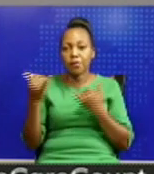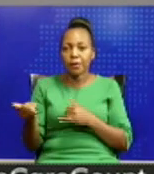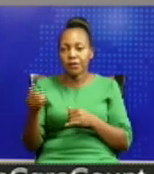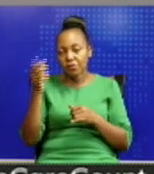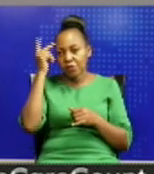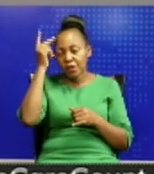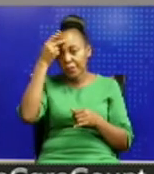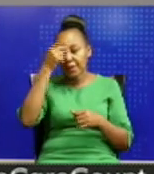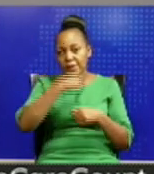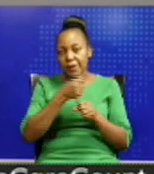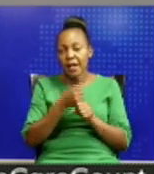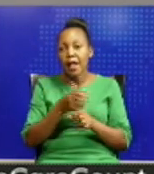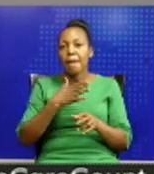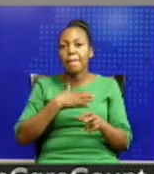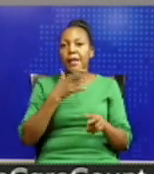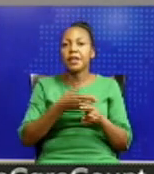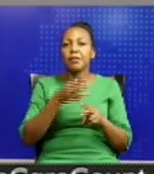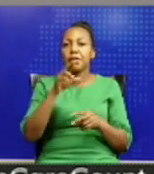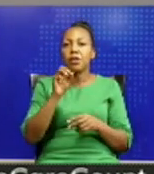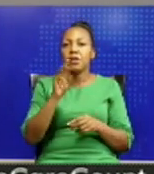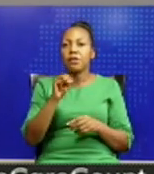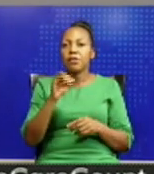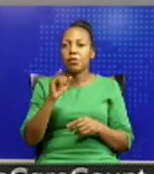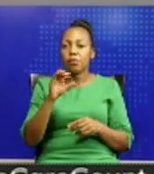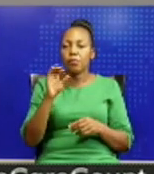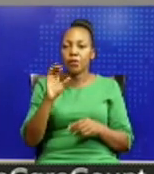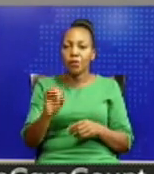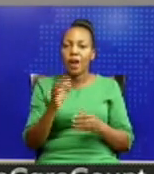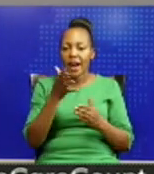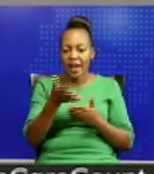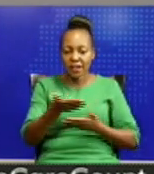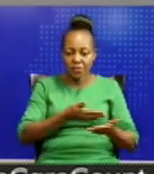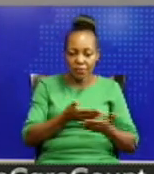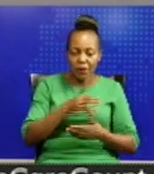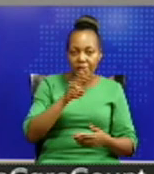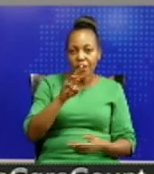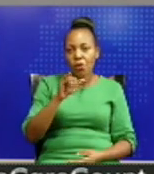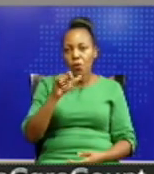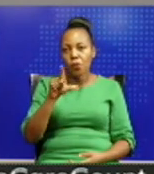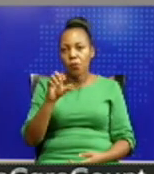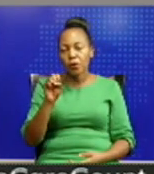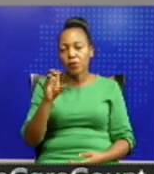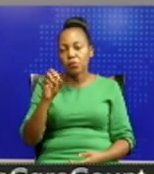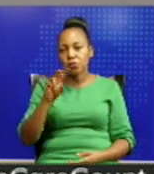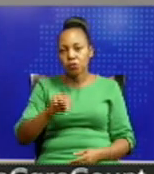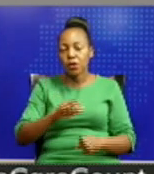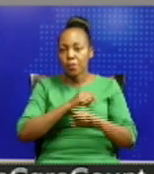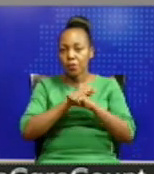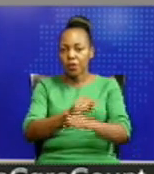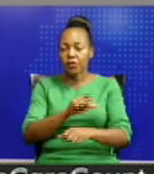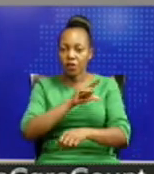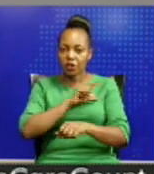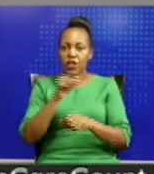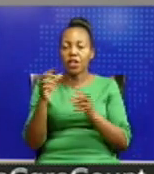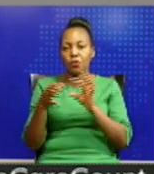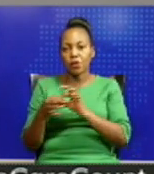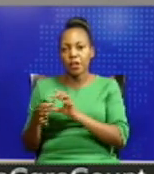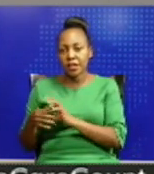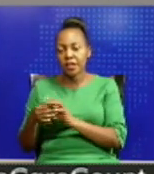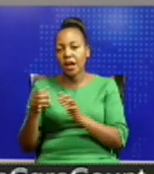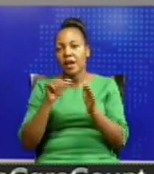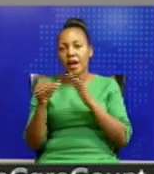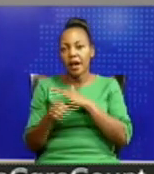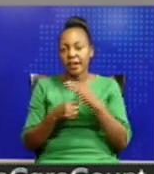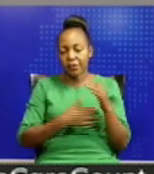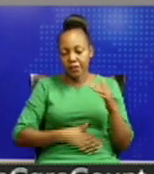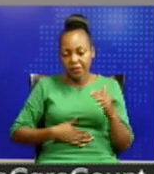policy makers. My name is Romy Busiko. Of course, I've had this conversation with Wilson Senyonyi, a protection and gender coordinator under